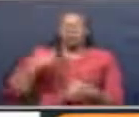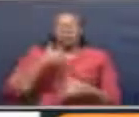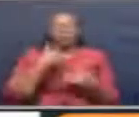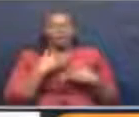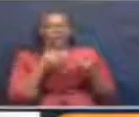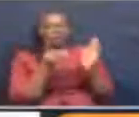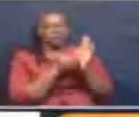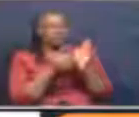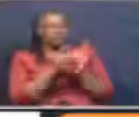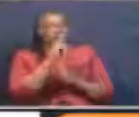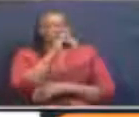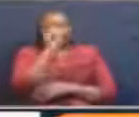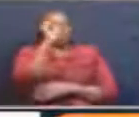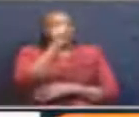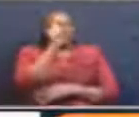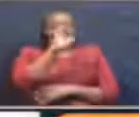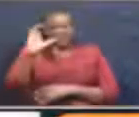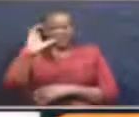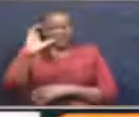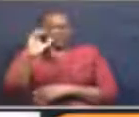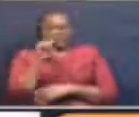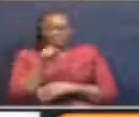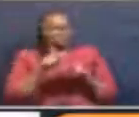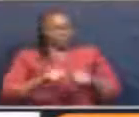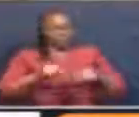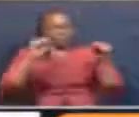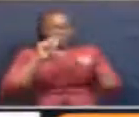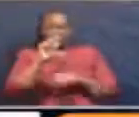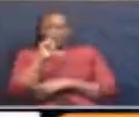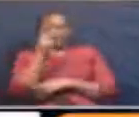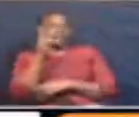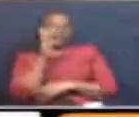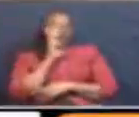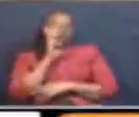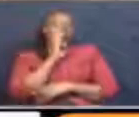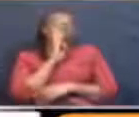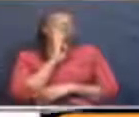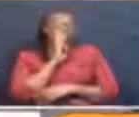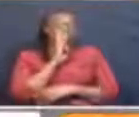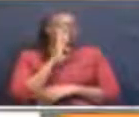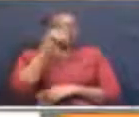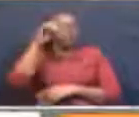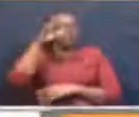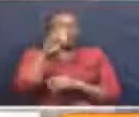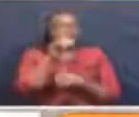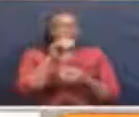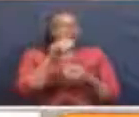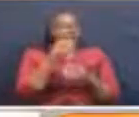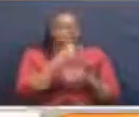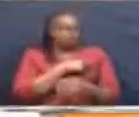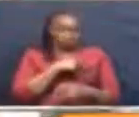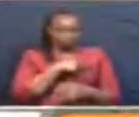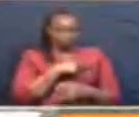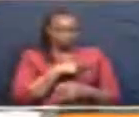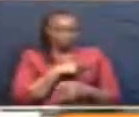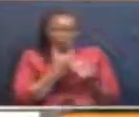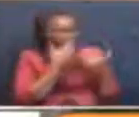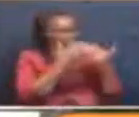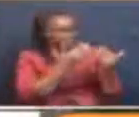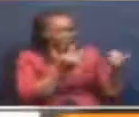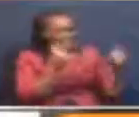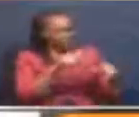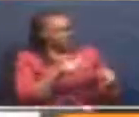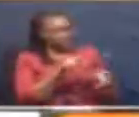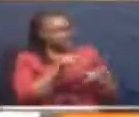Isaac Kalua, who's the chair, of course, of the Kenya Water Towers Agency. Yes. Thank you so much for making time for us tonight. You're the ones coordinating all